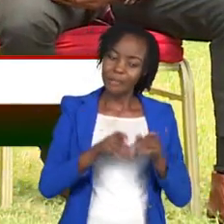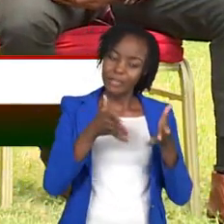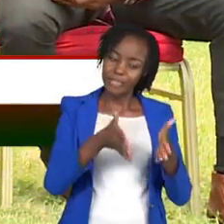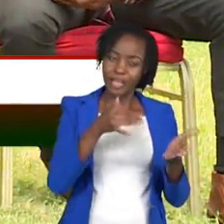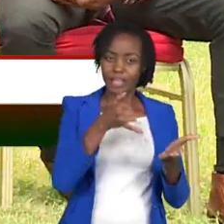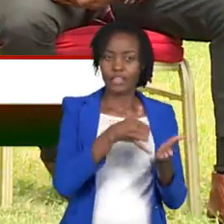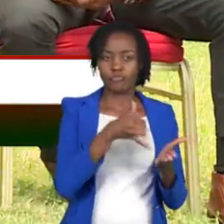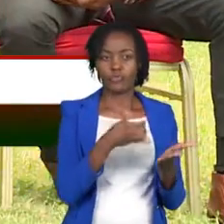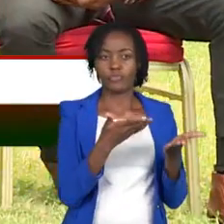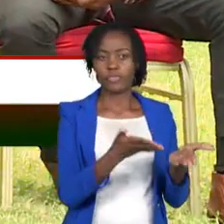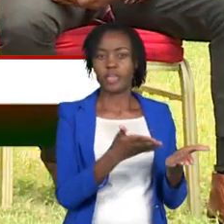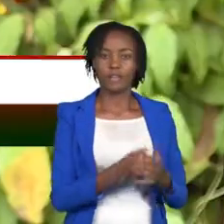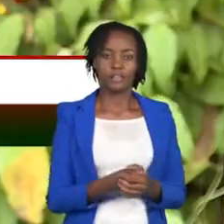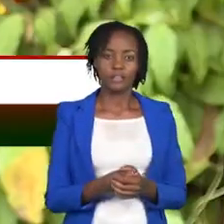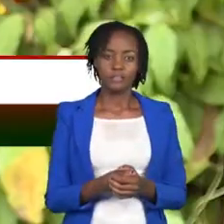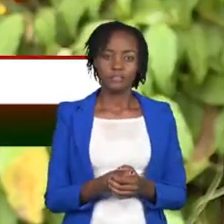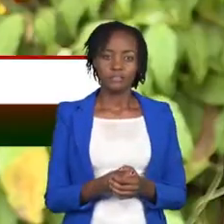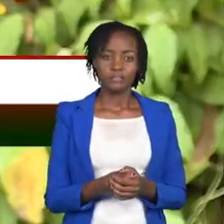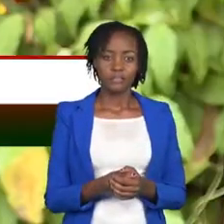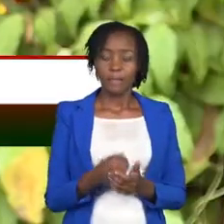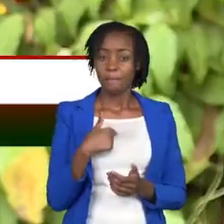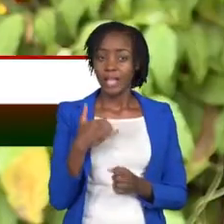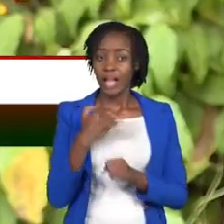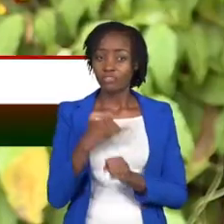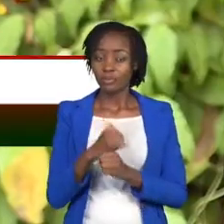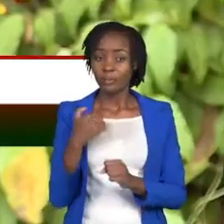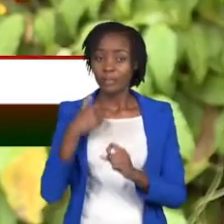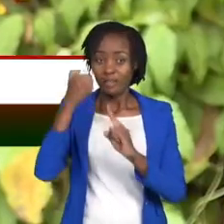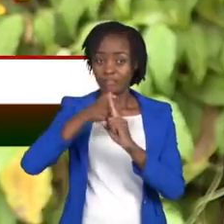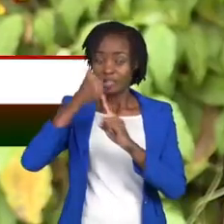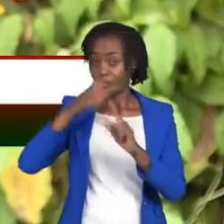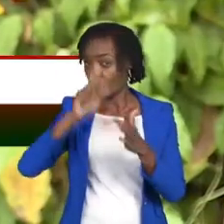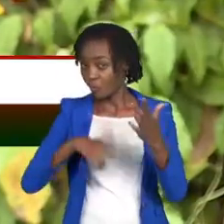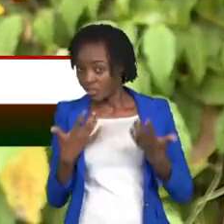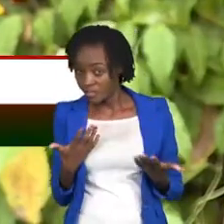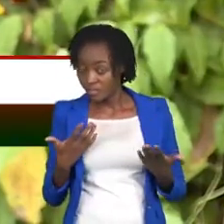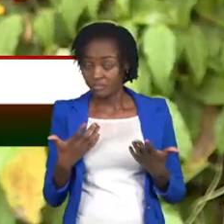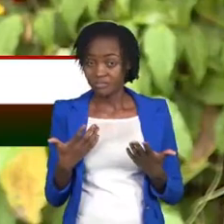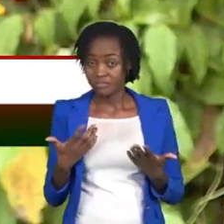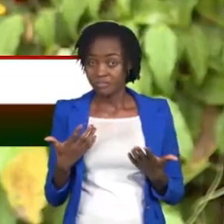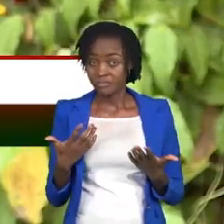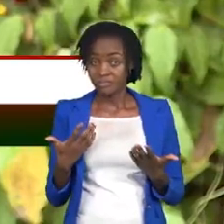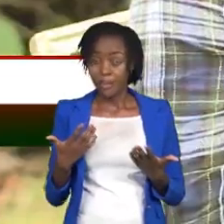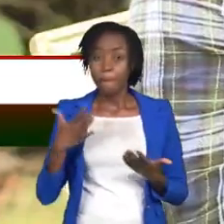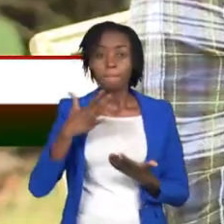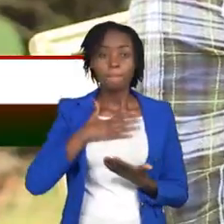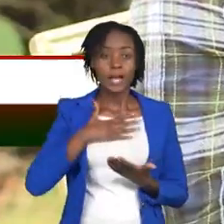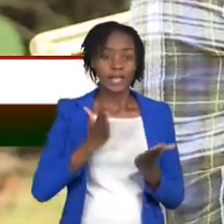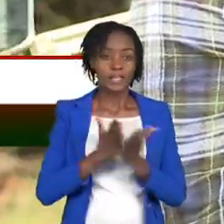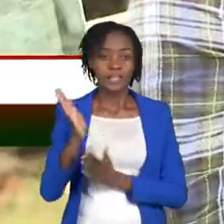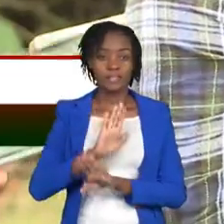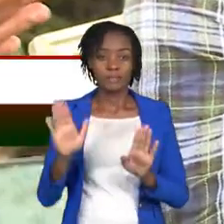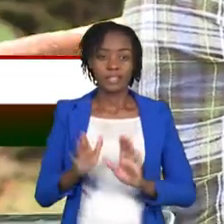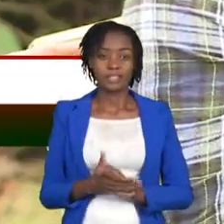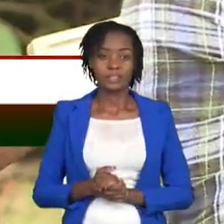that they say they're creating jobs for. So as a youth, what I am fighting for is to actually get what is rightfully mine. Kagina, just before